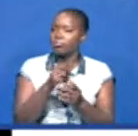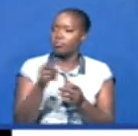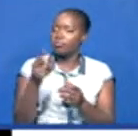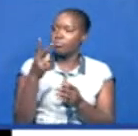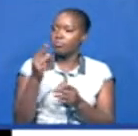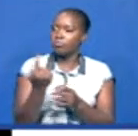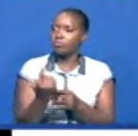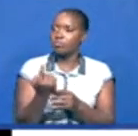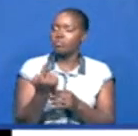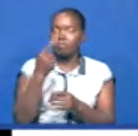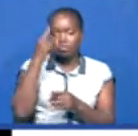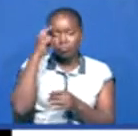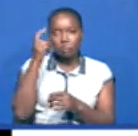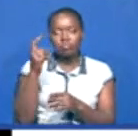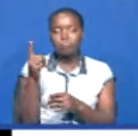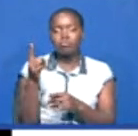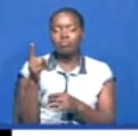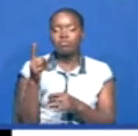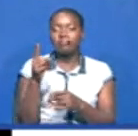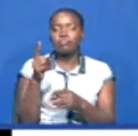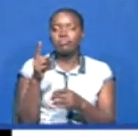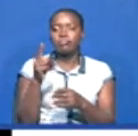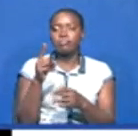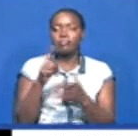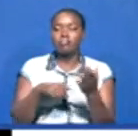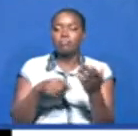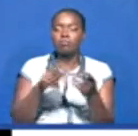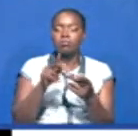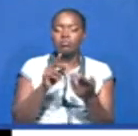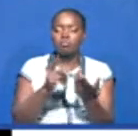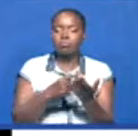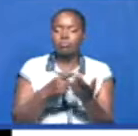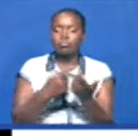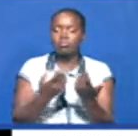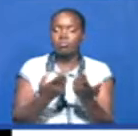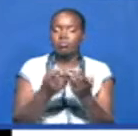can imagine the kind of statistics we will be giving.